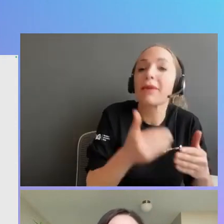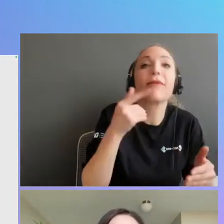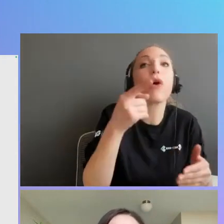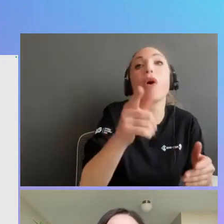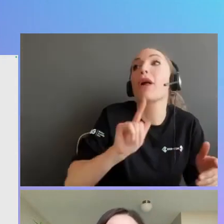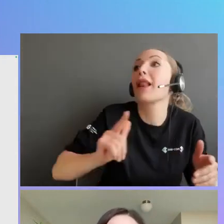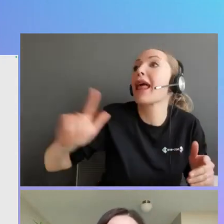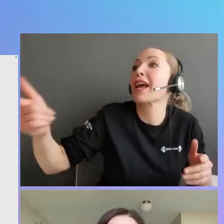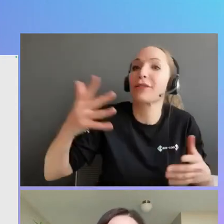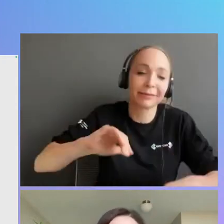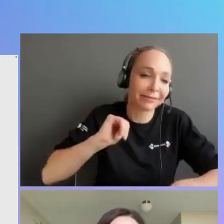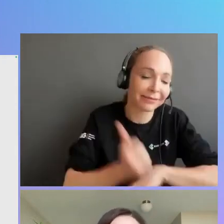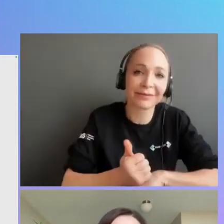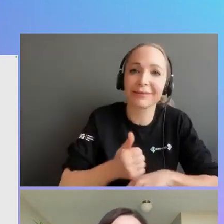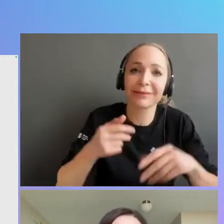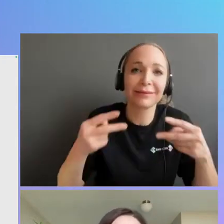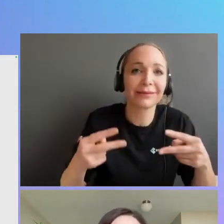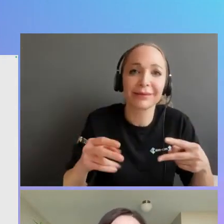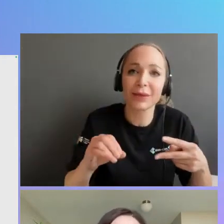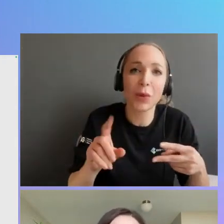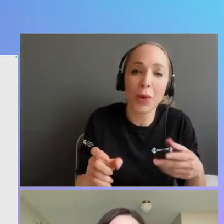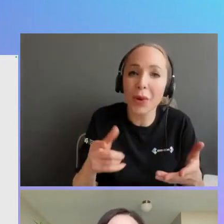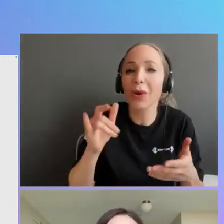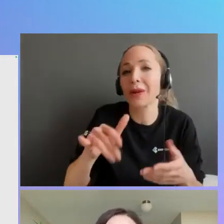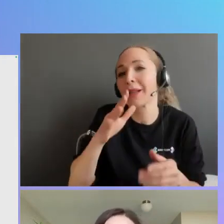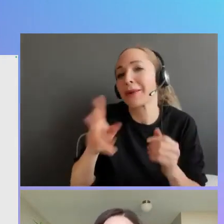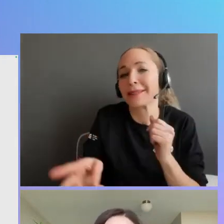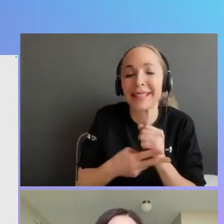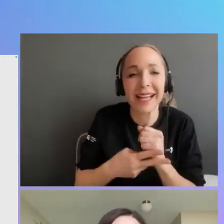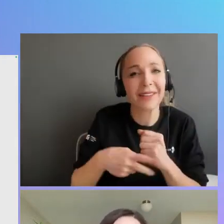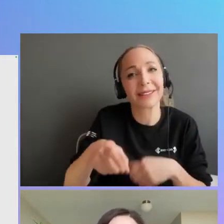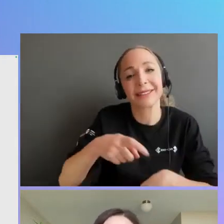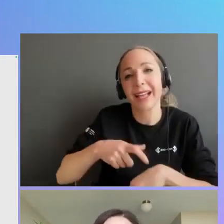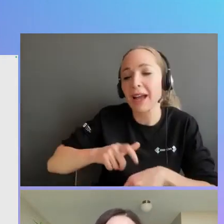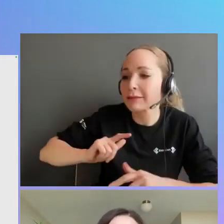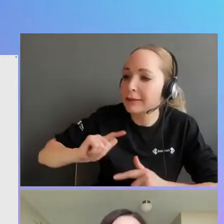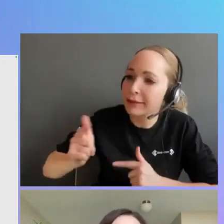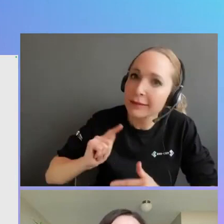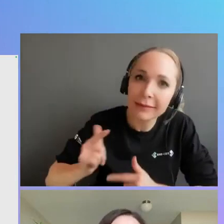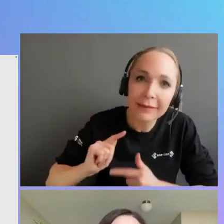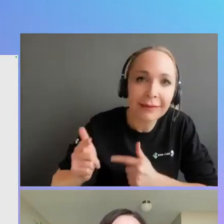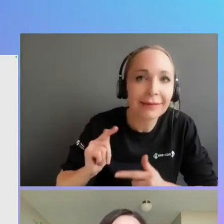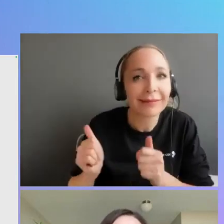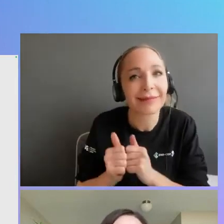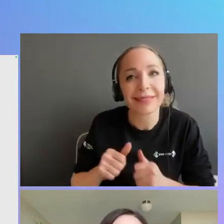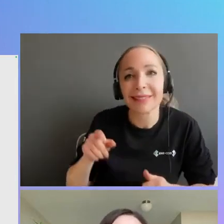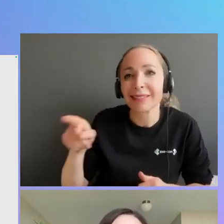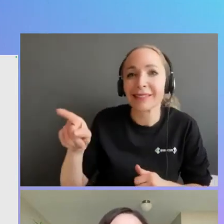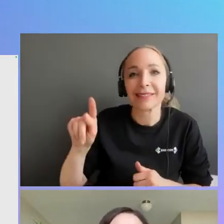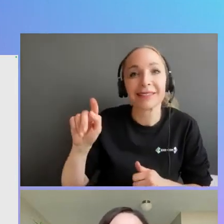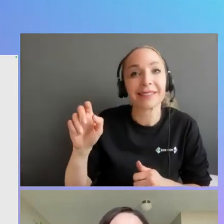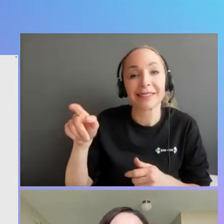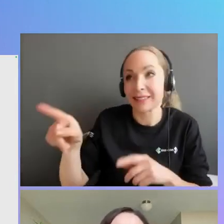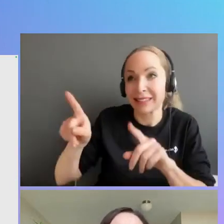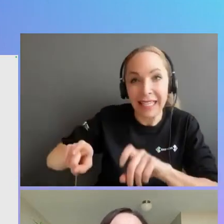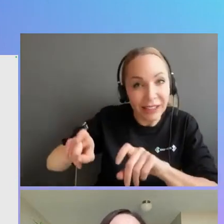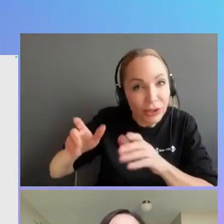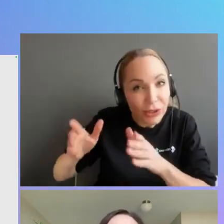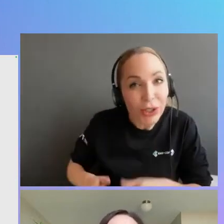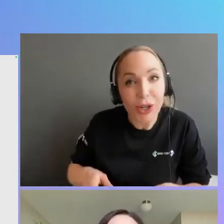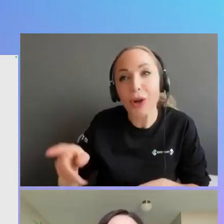code. It'll save you that back and forth time with the tester. It'll save you the time of switching between branches and trying to reproduce old